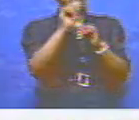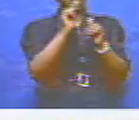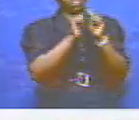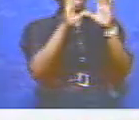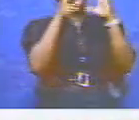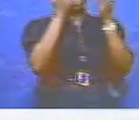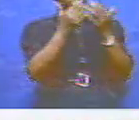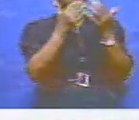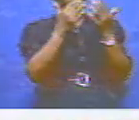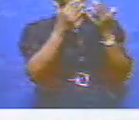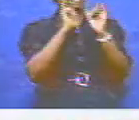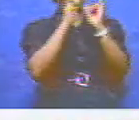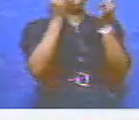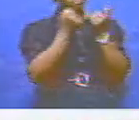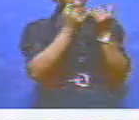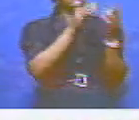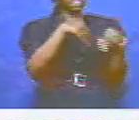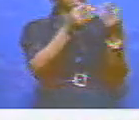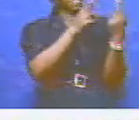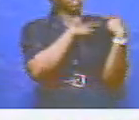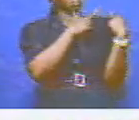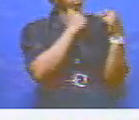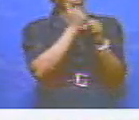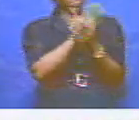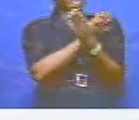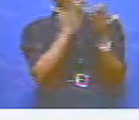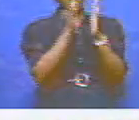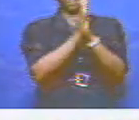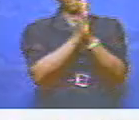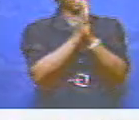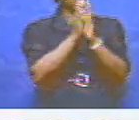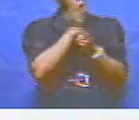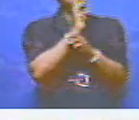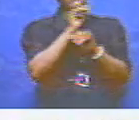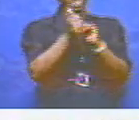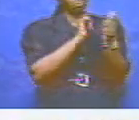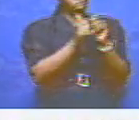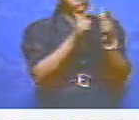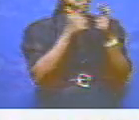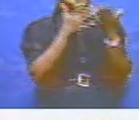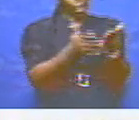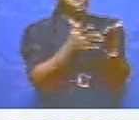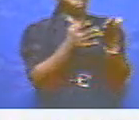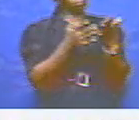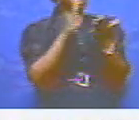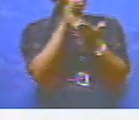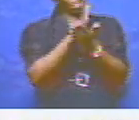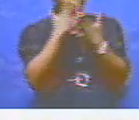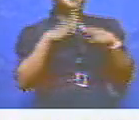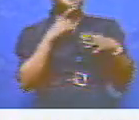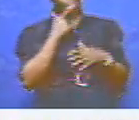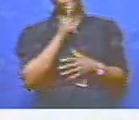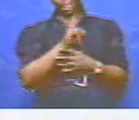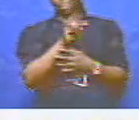mandated to overlook anything to do with water sports. That is the criteria being used at the moment, but some are still saying that it's